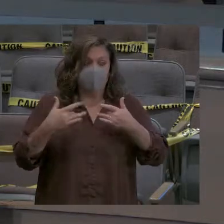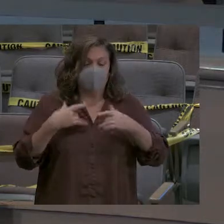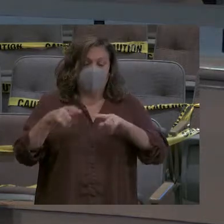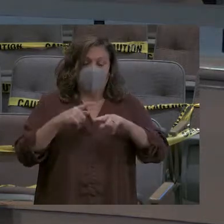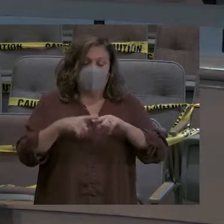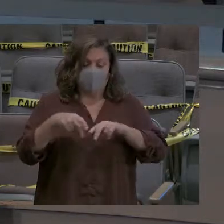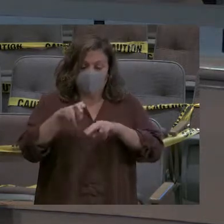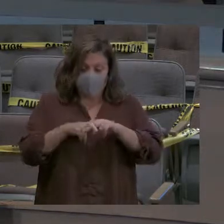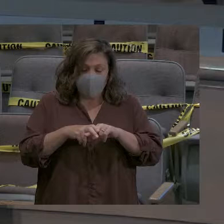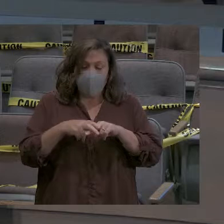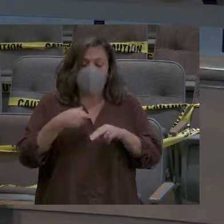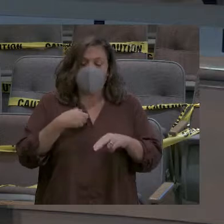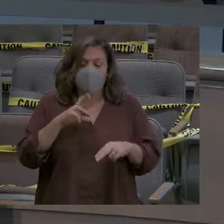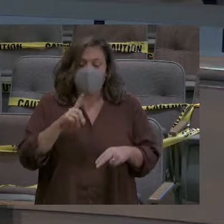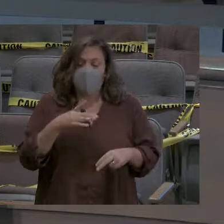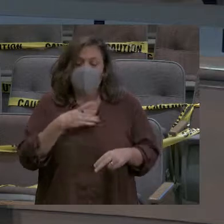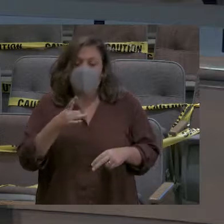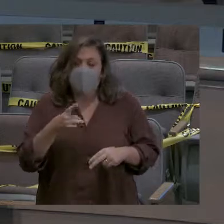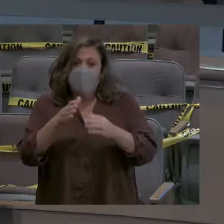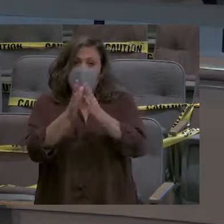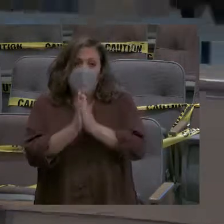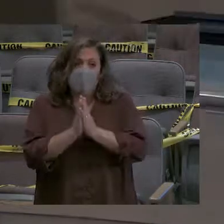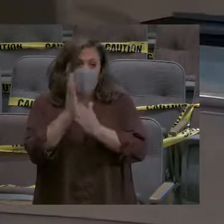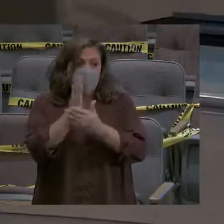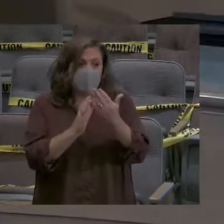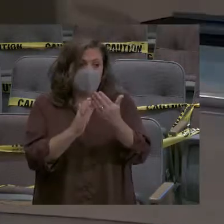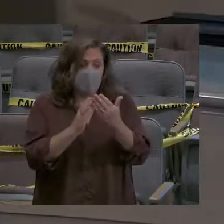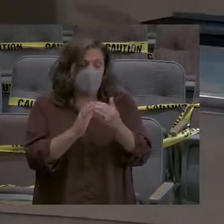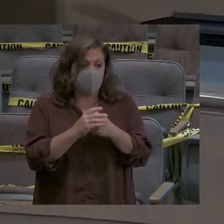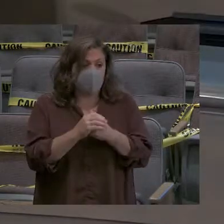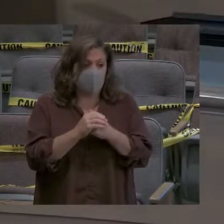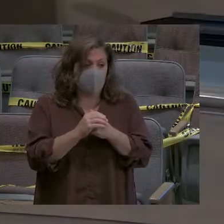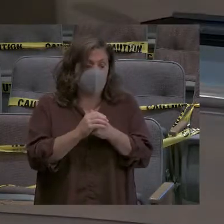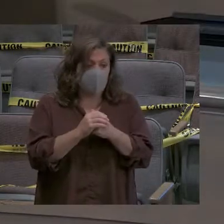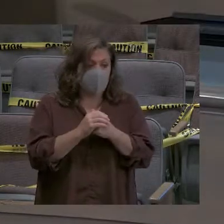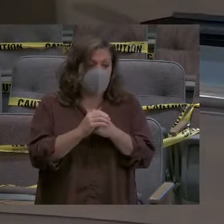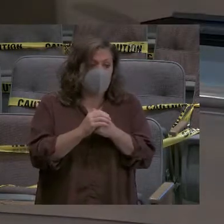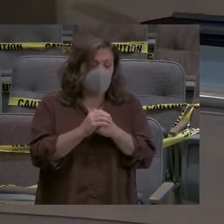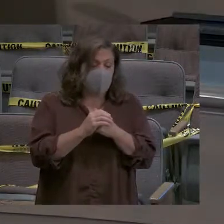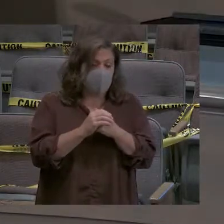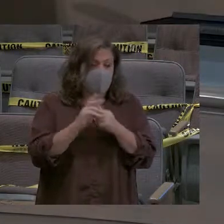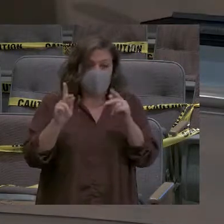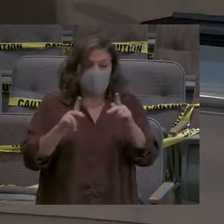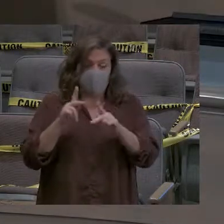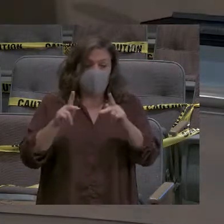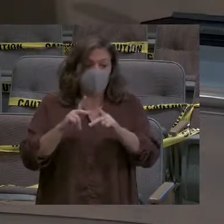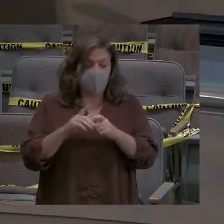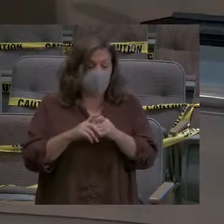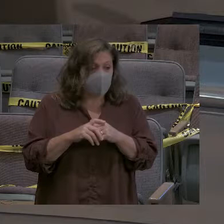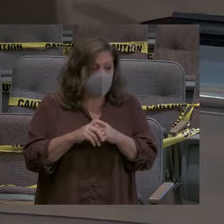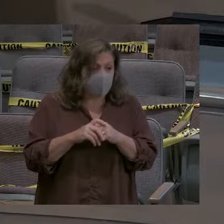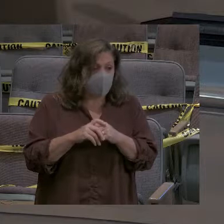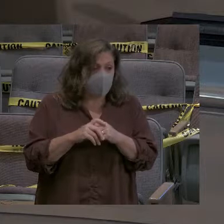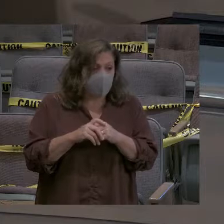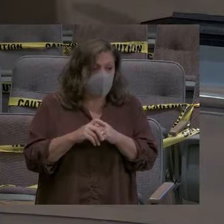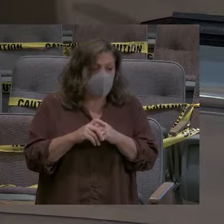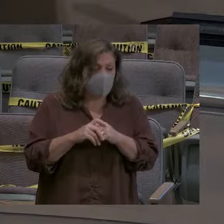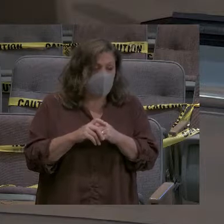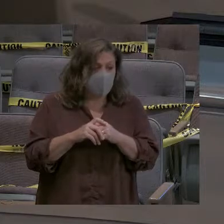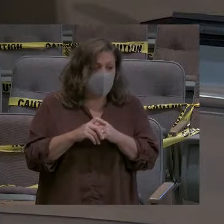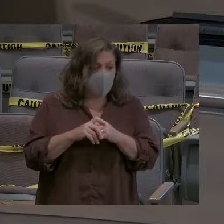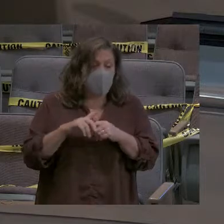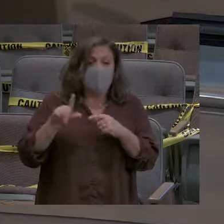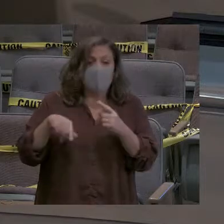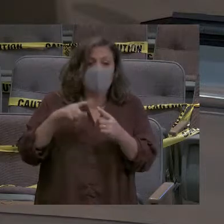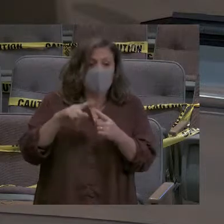seat, I would like to ask some of the facilities when there's a slotted time for question and